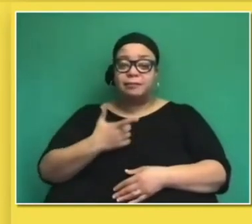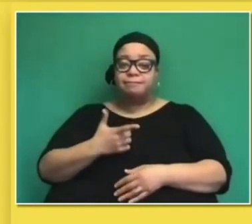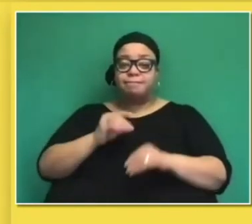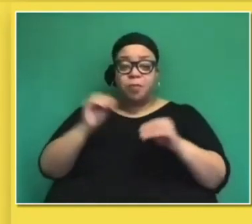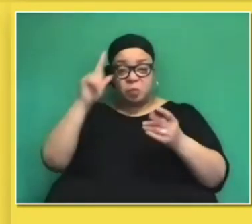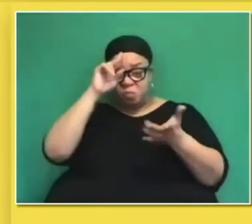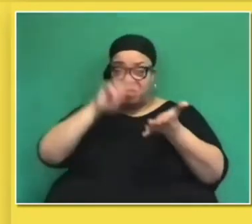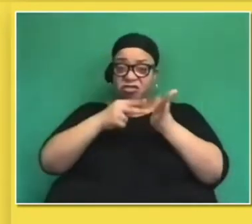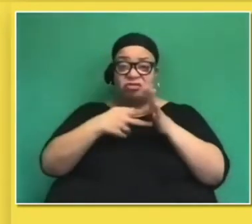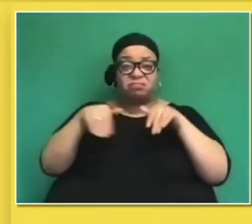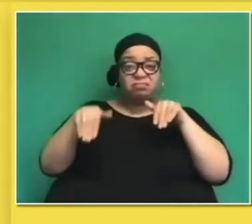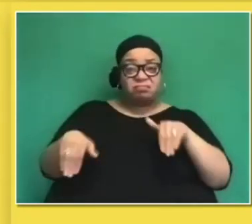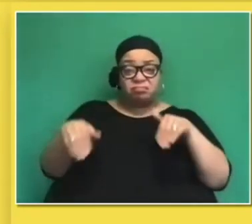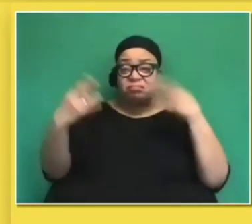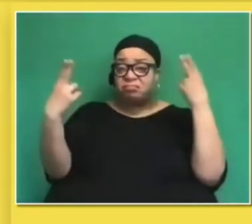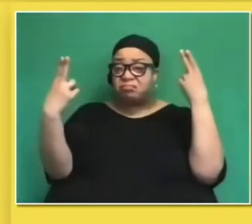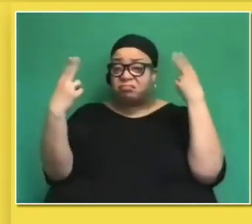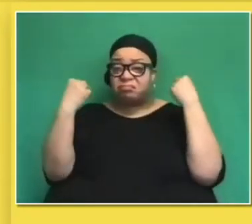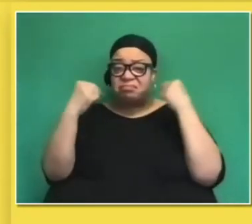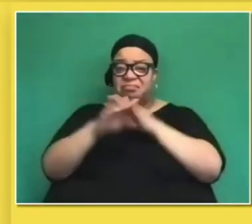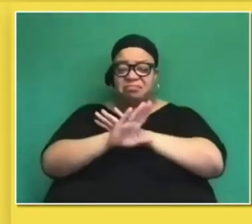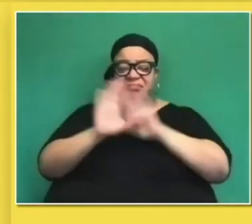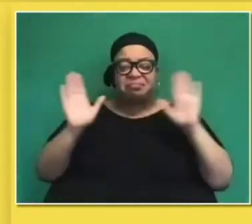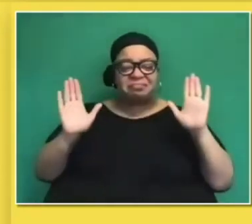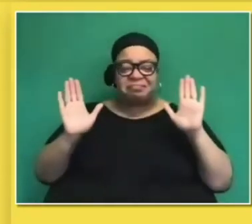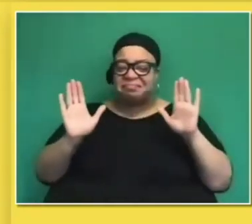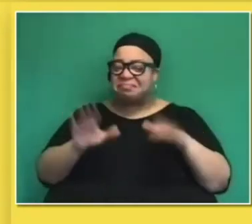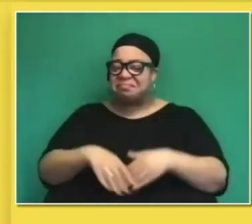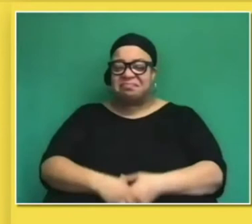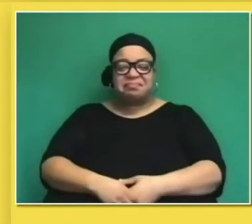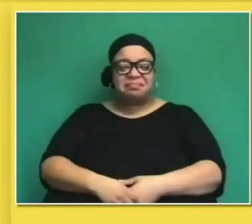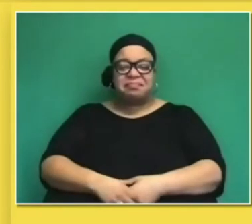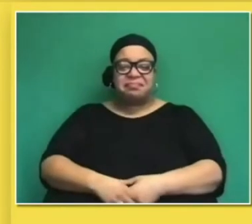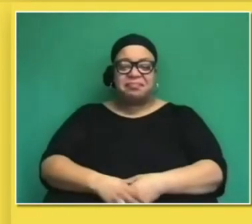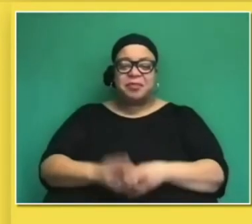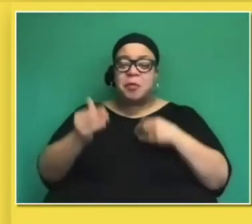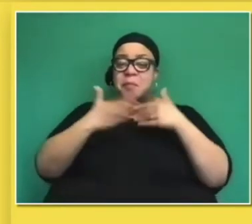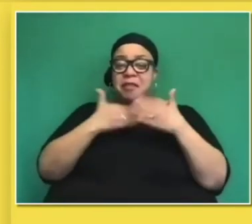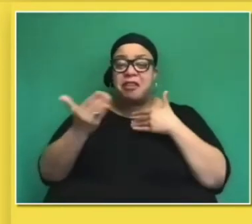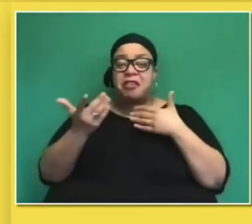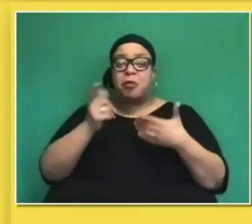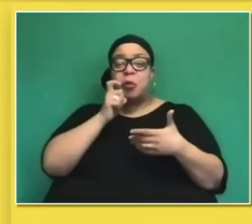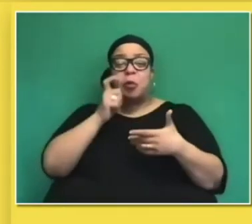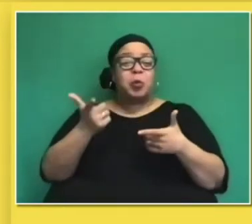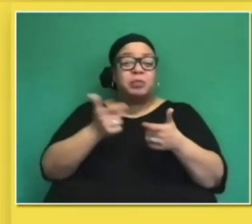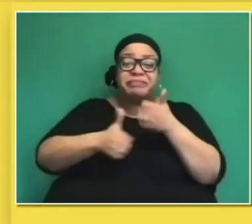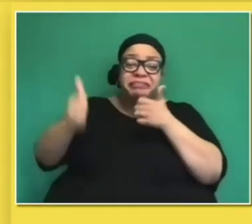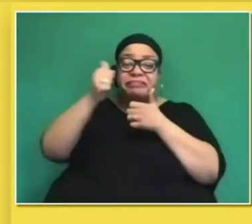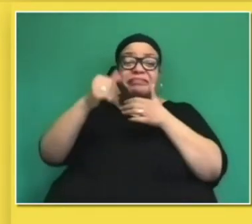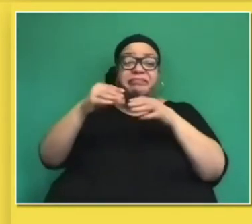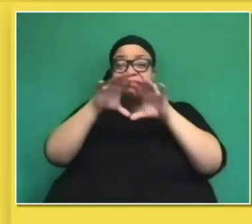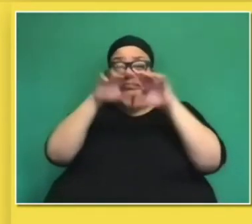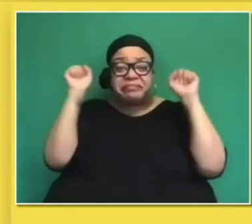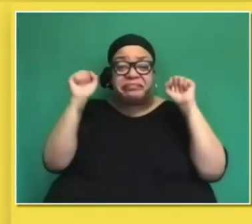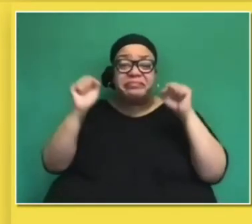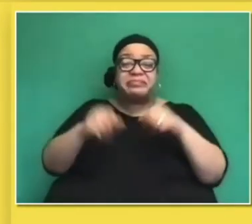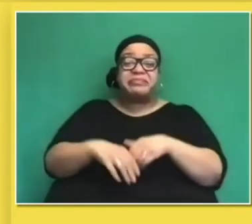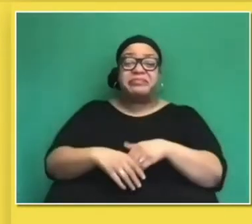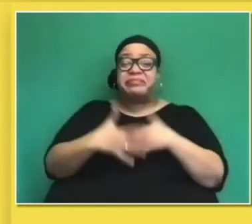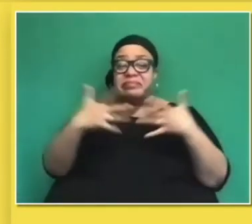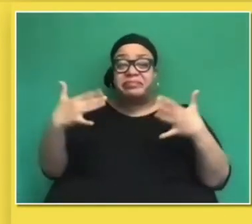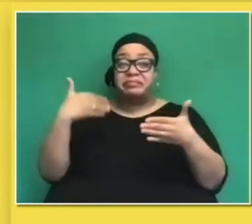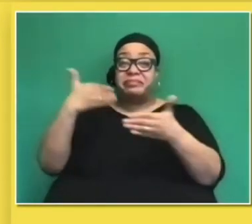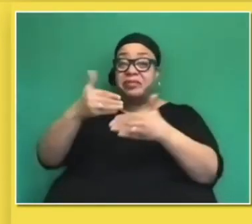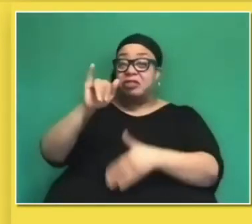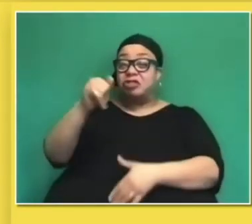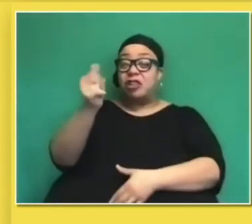in every line of office come January. Indeed, it's our responsibility to mobilize